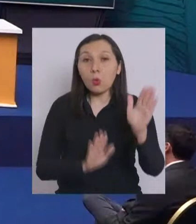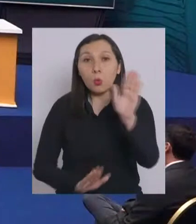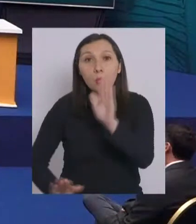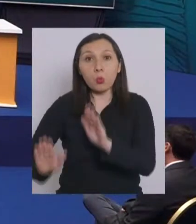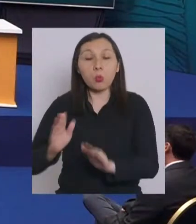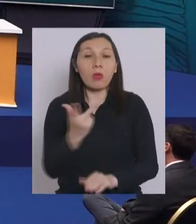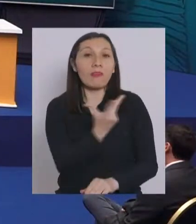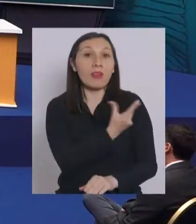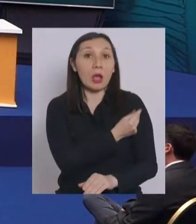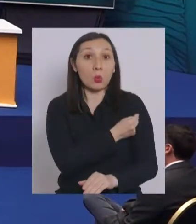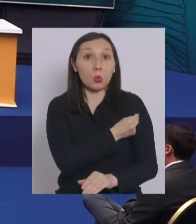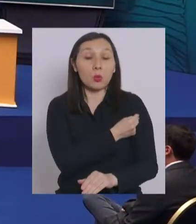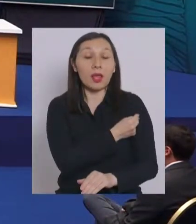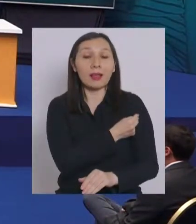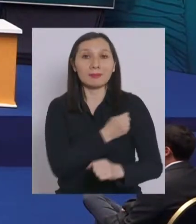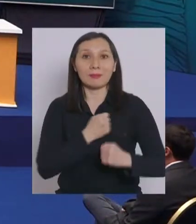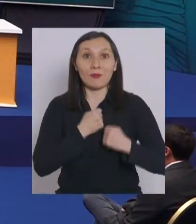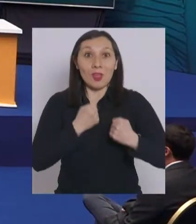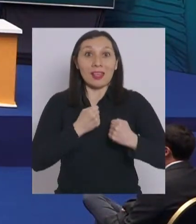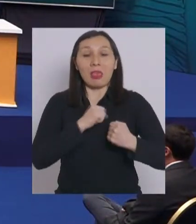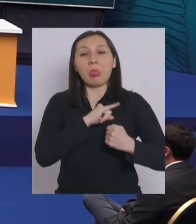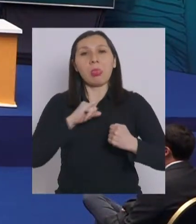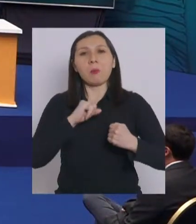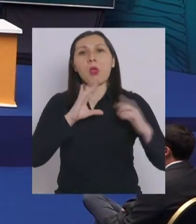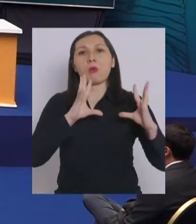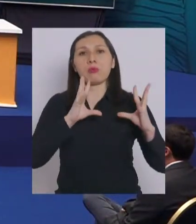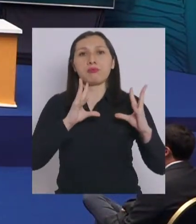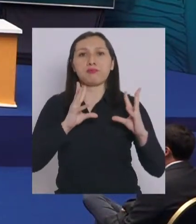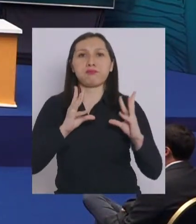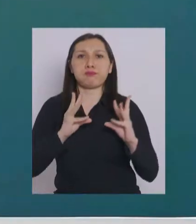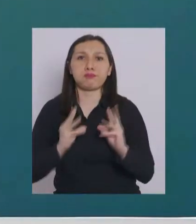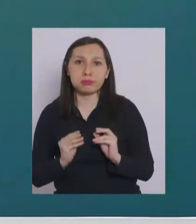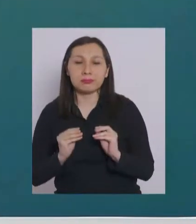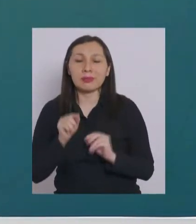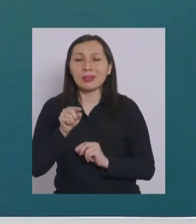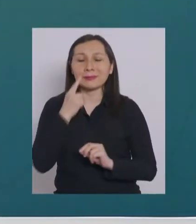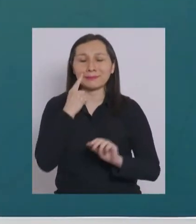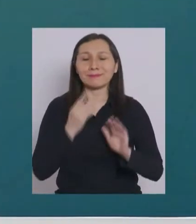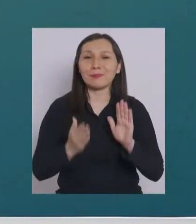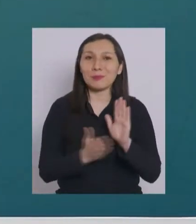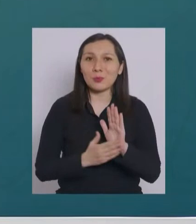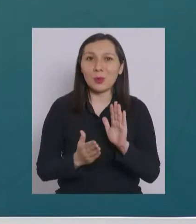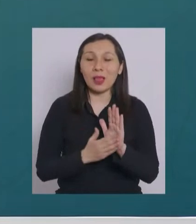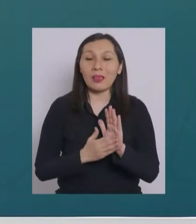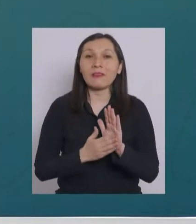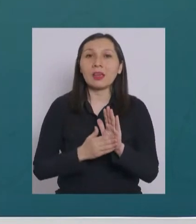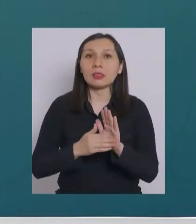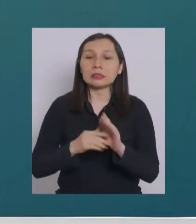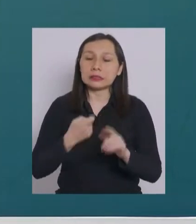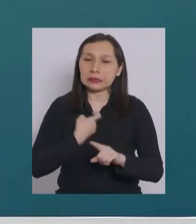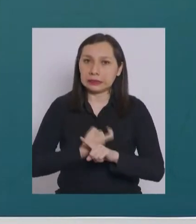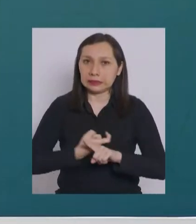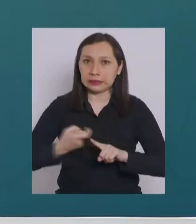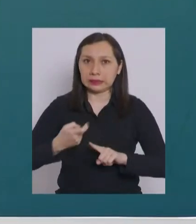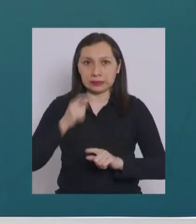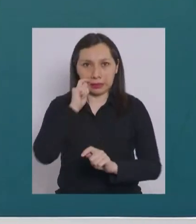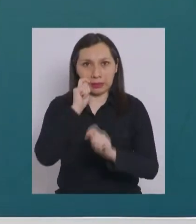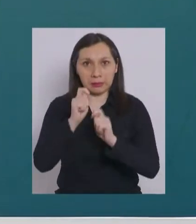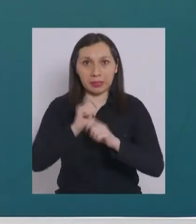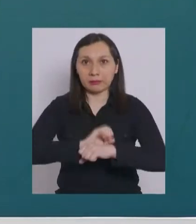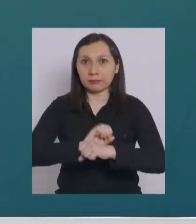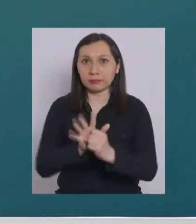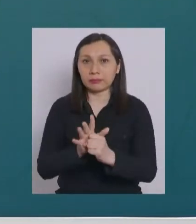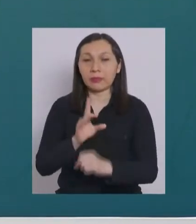time, the protection of the vaccines starts to wane. This verification, jointly with